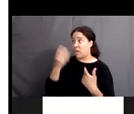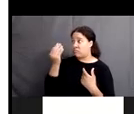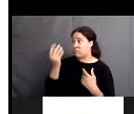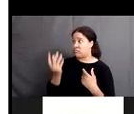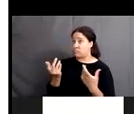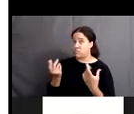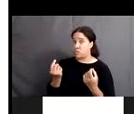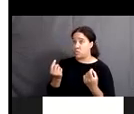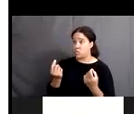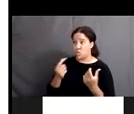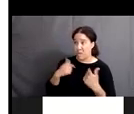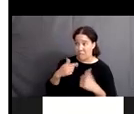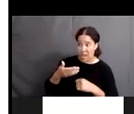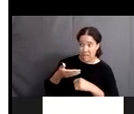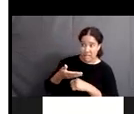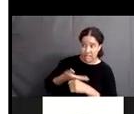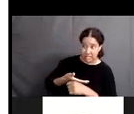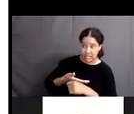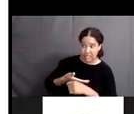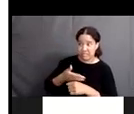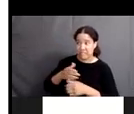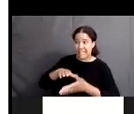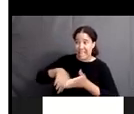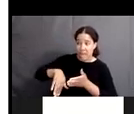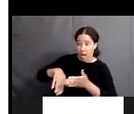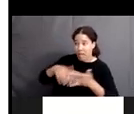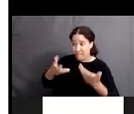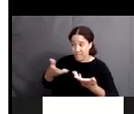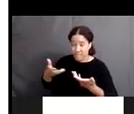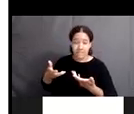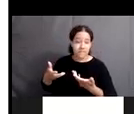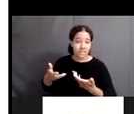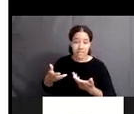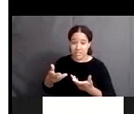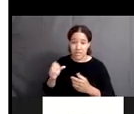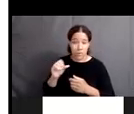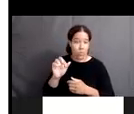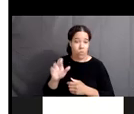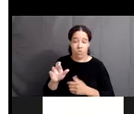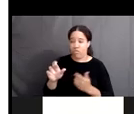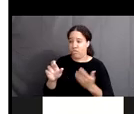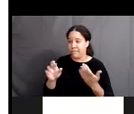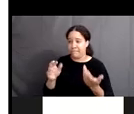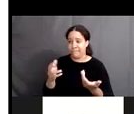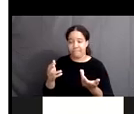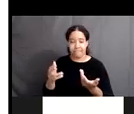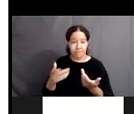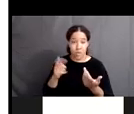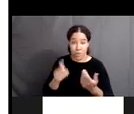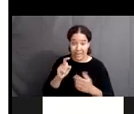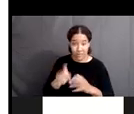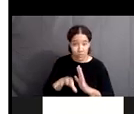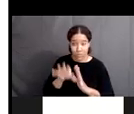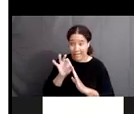or there was, kind of dramatic decisions where somebody was going to find themselves in a different circumstance with that